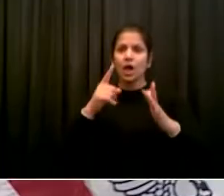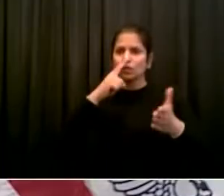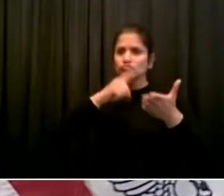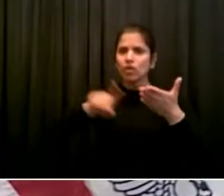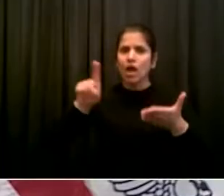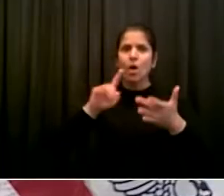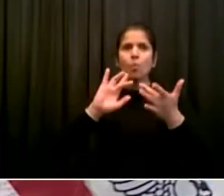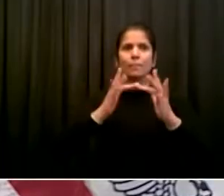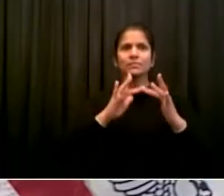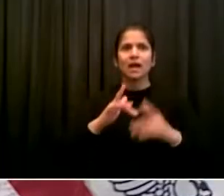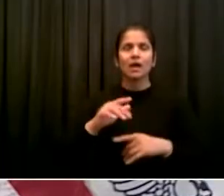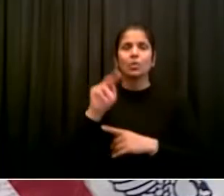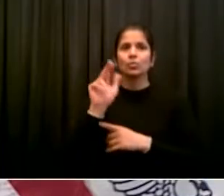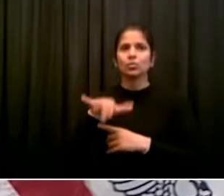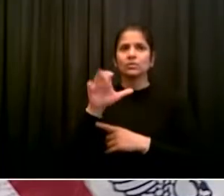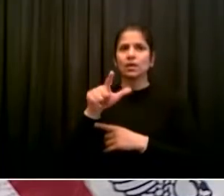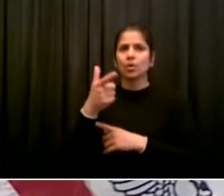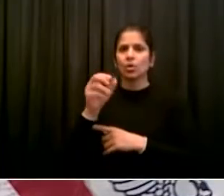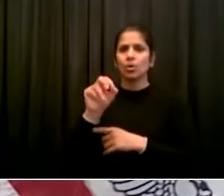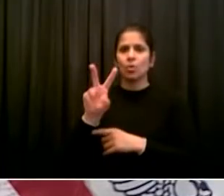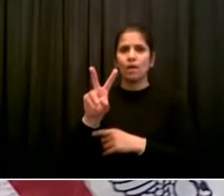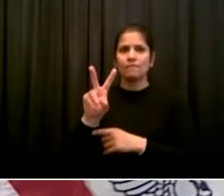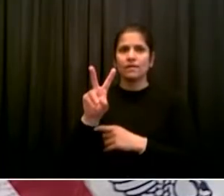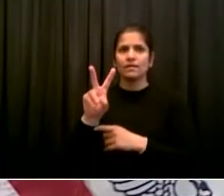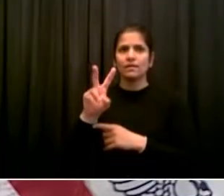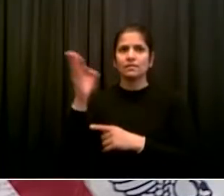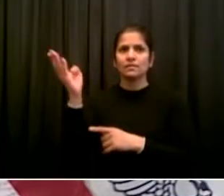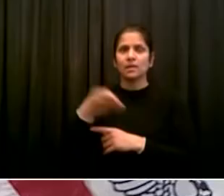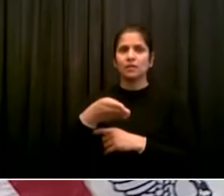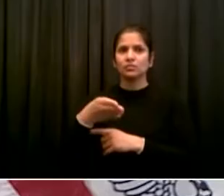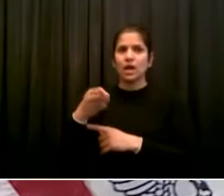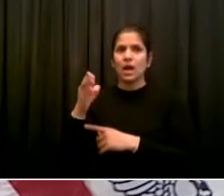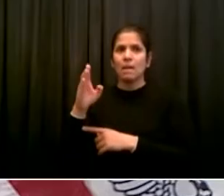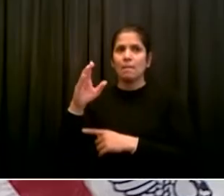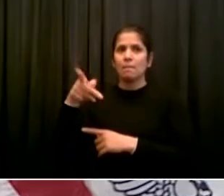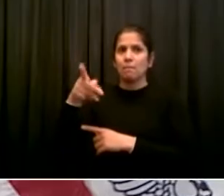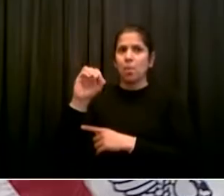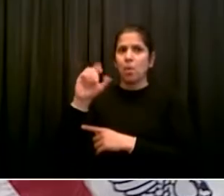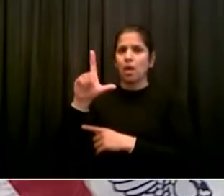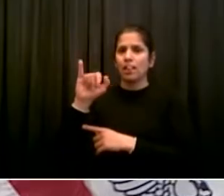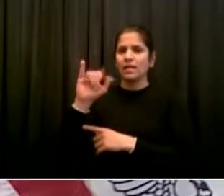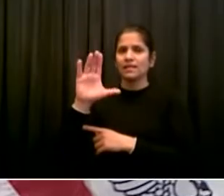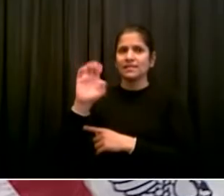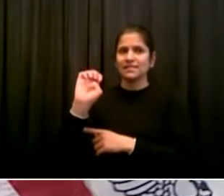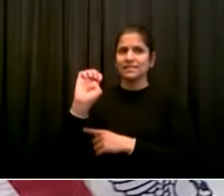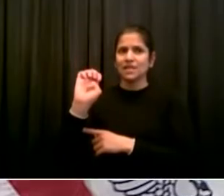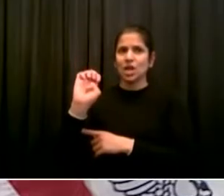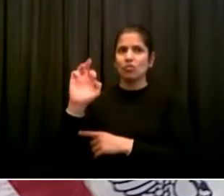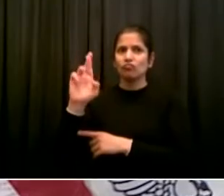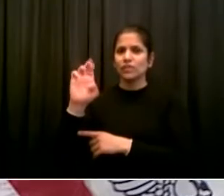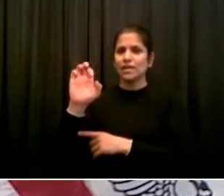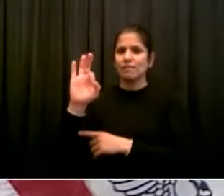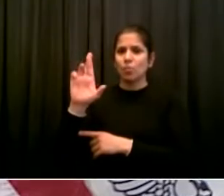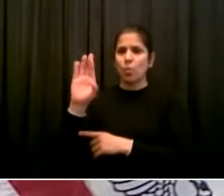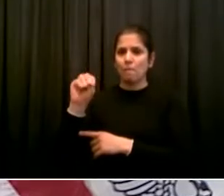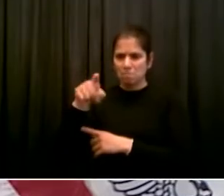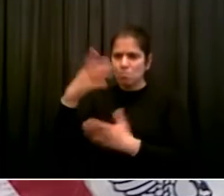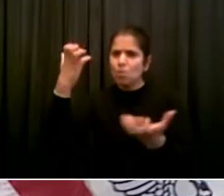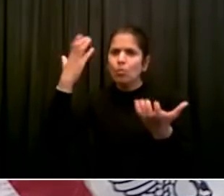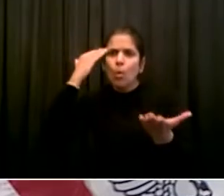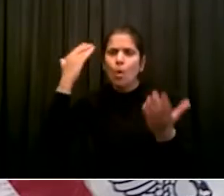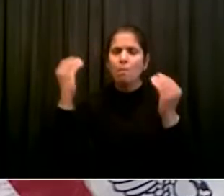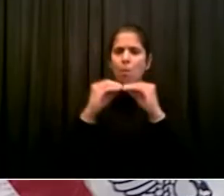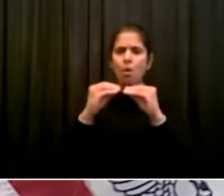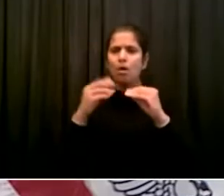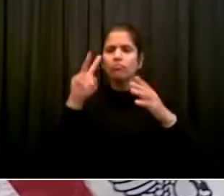nyc.gov/police reform. A lot of work, again, a lot of work went into it. It speaks volumes. So I urge everyone